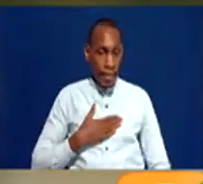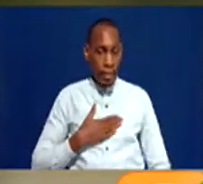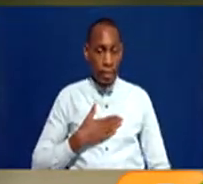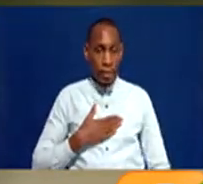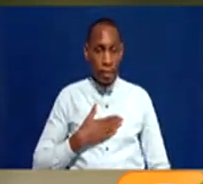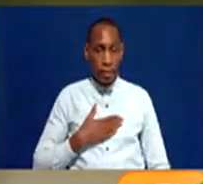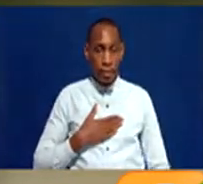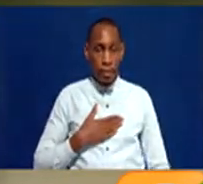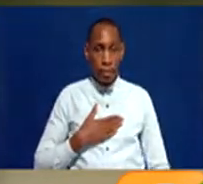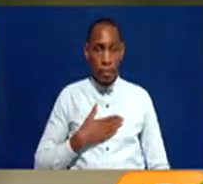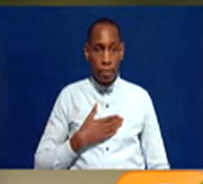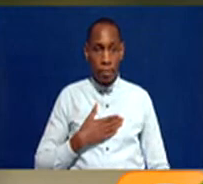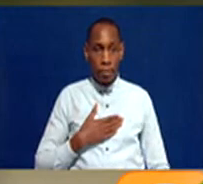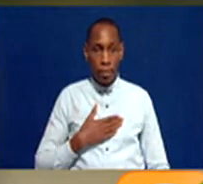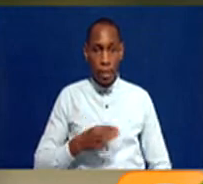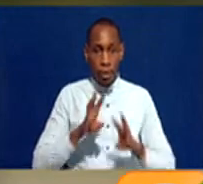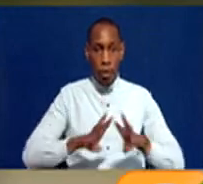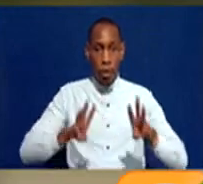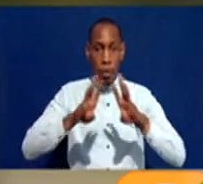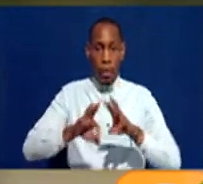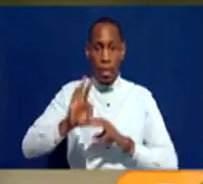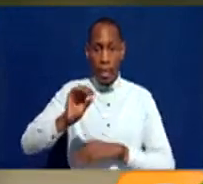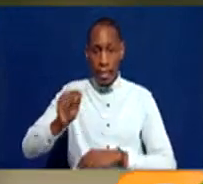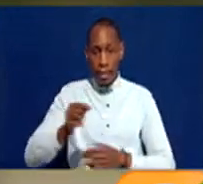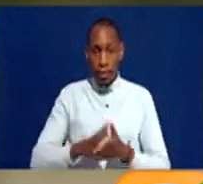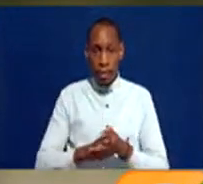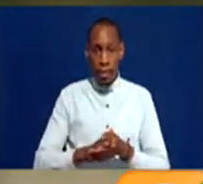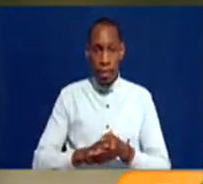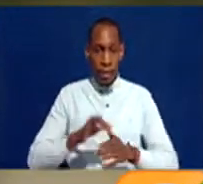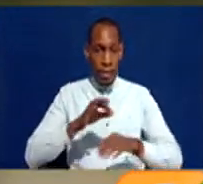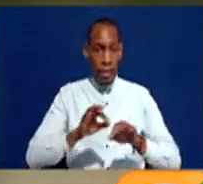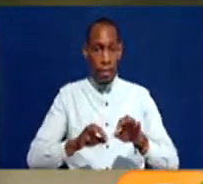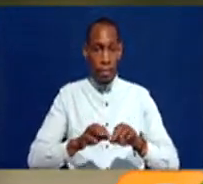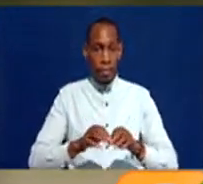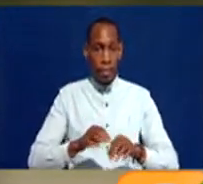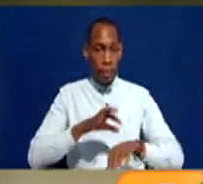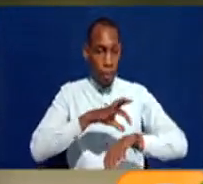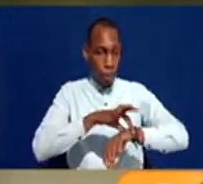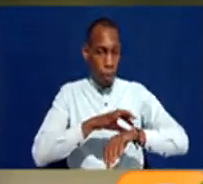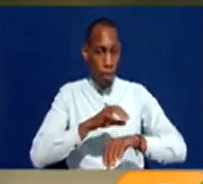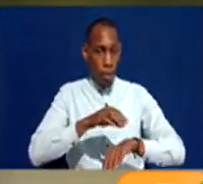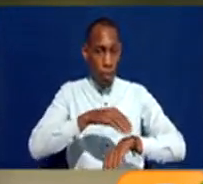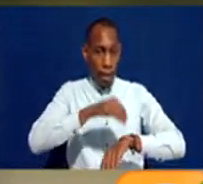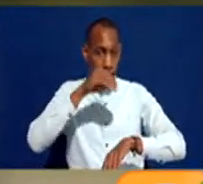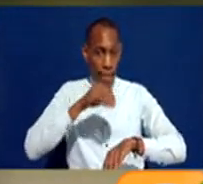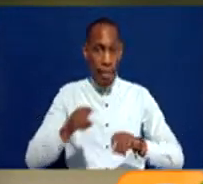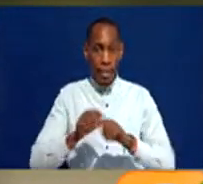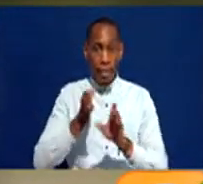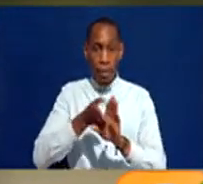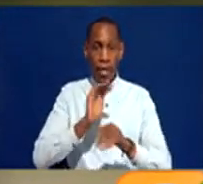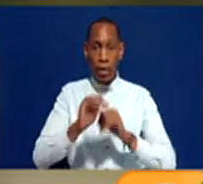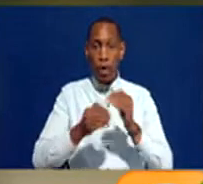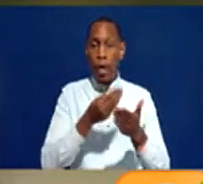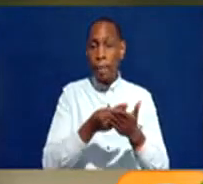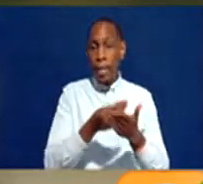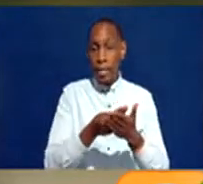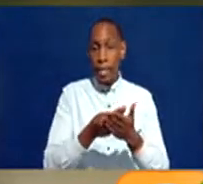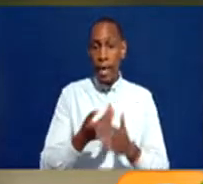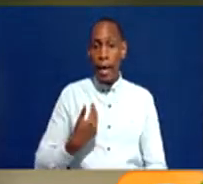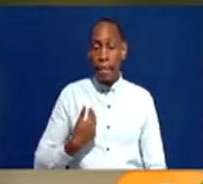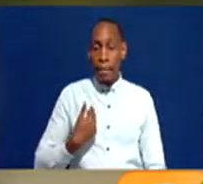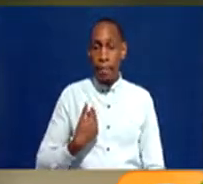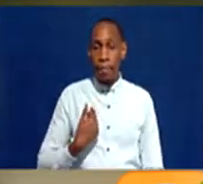is 30K. They took that smartwatch of mine, and they withdrew all the money that I had